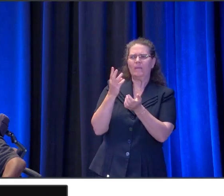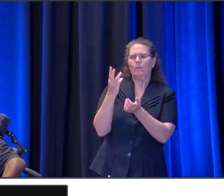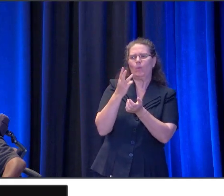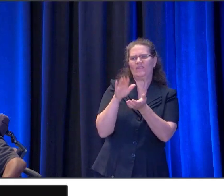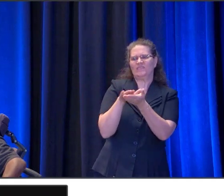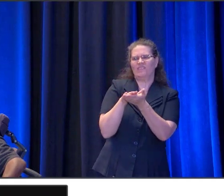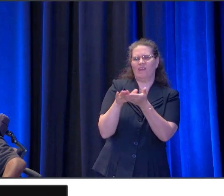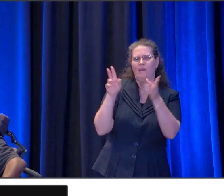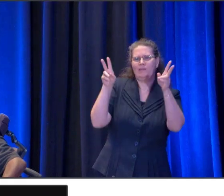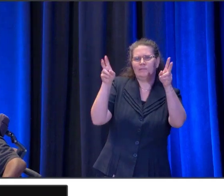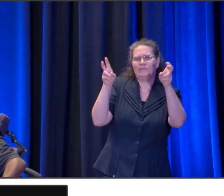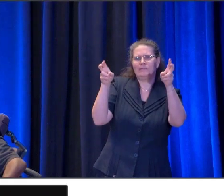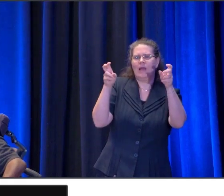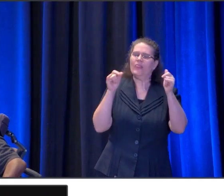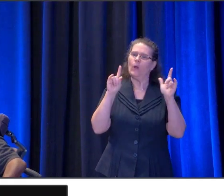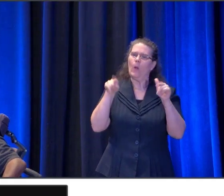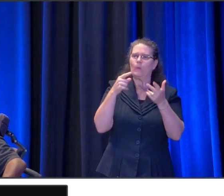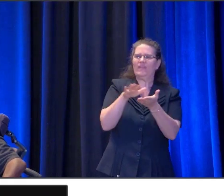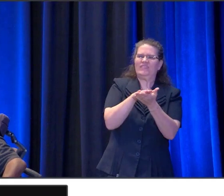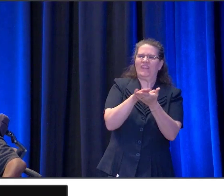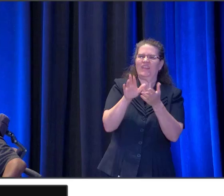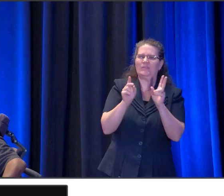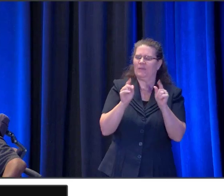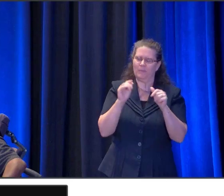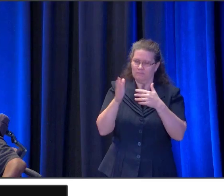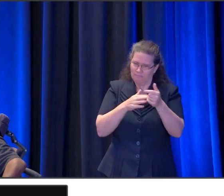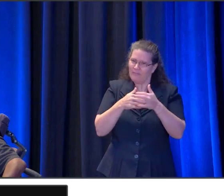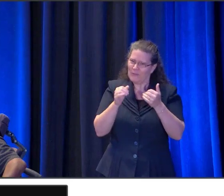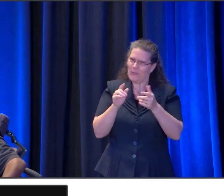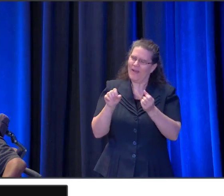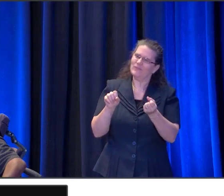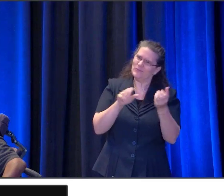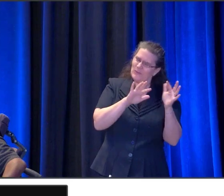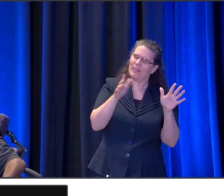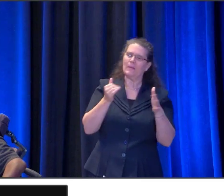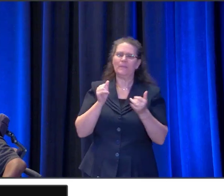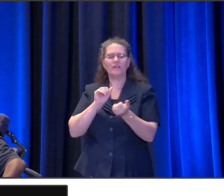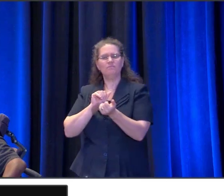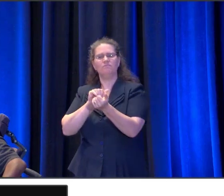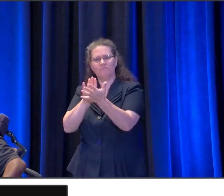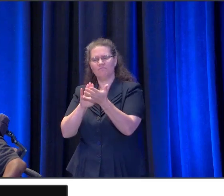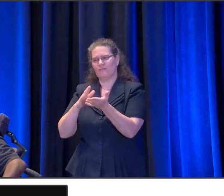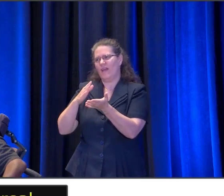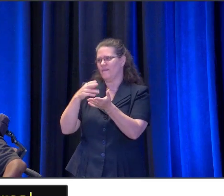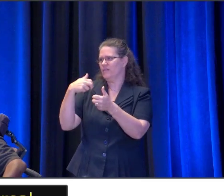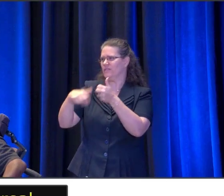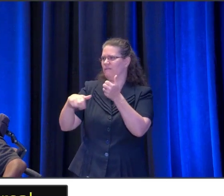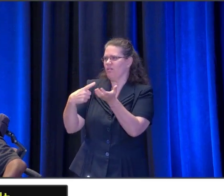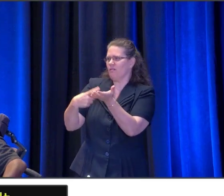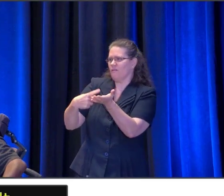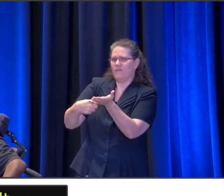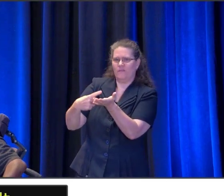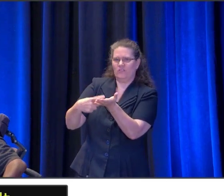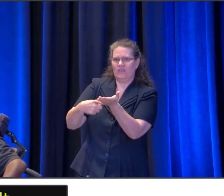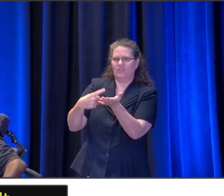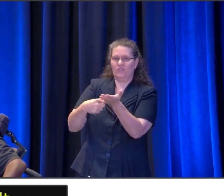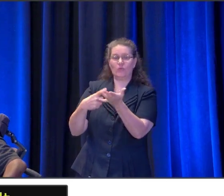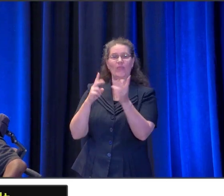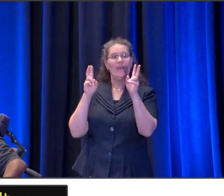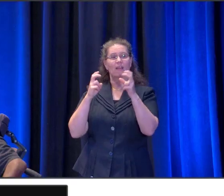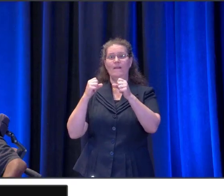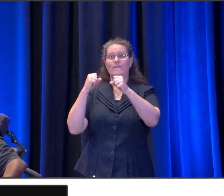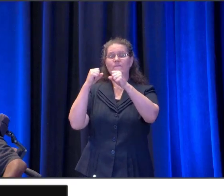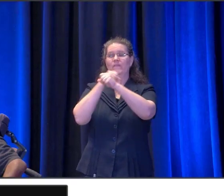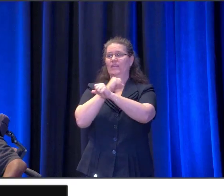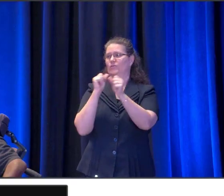working on the real stuff if we don't have those difficult conversations. So we have to fight together because, quite frankly, we cannot